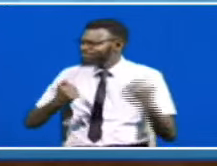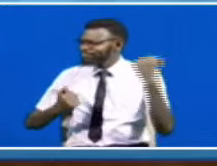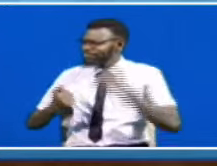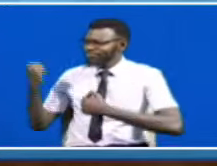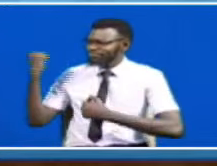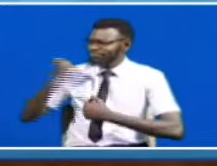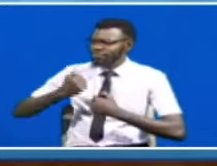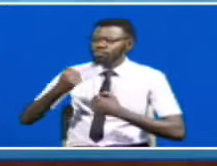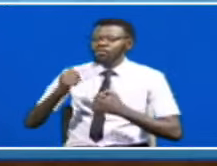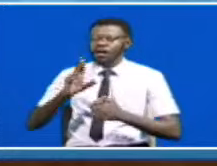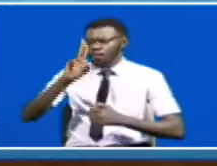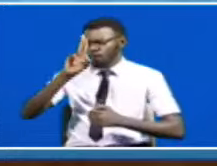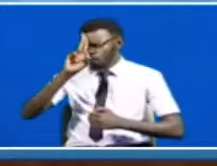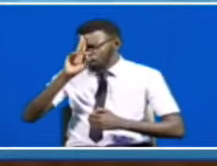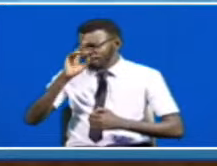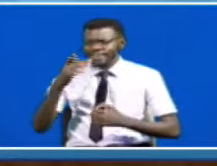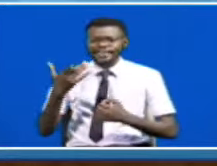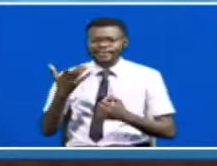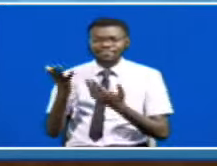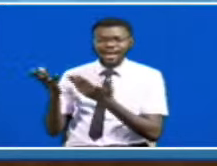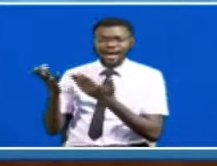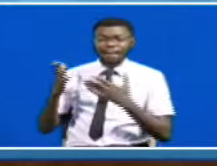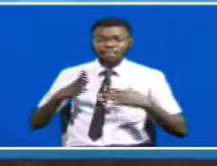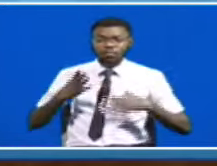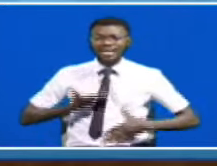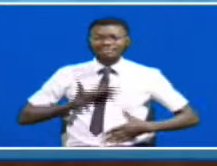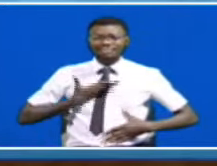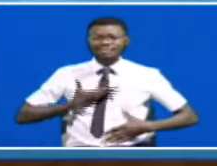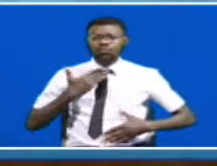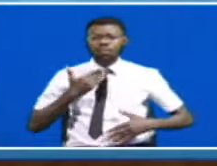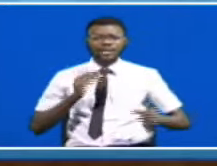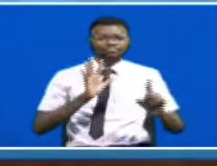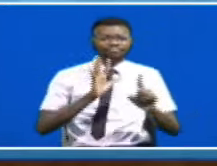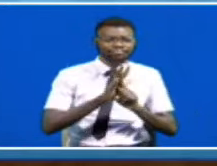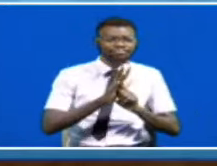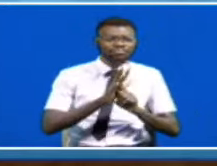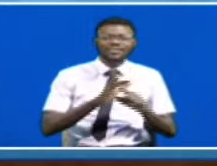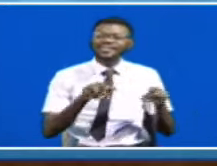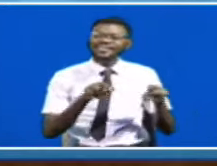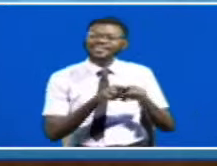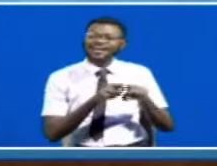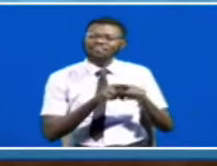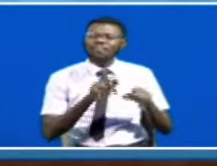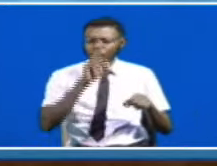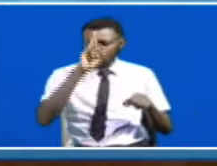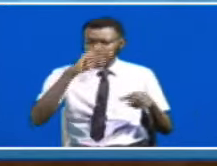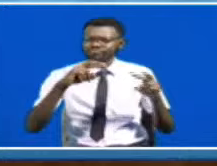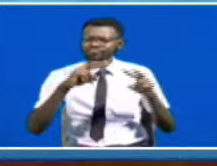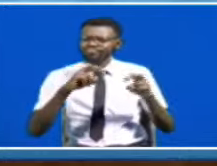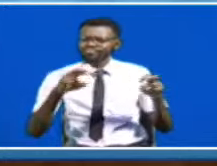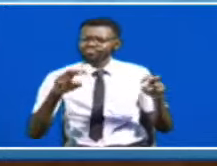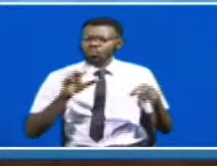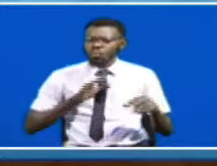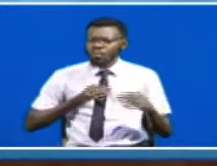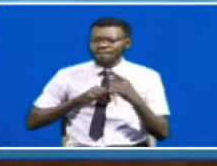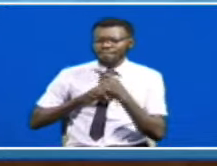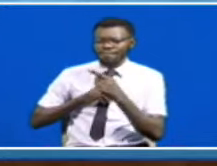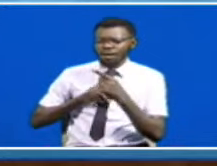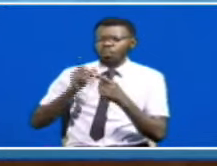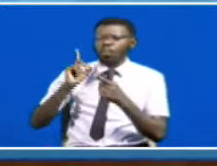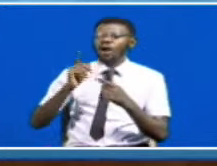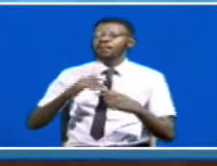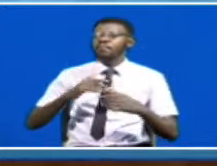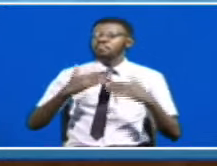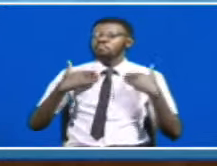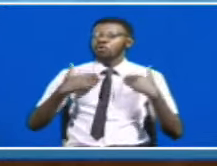police. This incident comes as the police are still investigating the murder of Rita Waeni Mwendo, a young woman whose headless